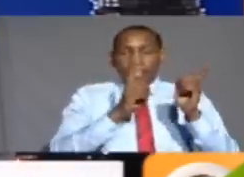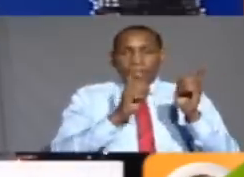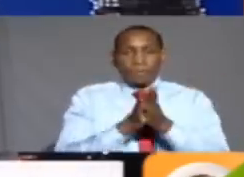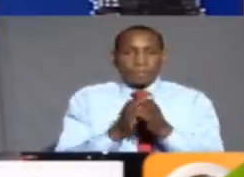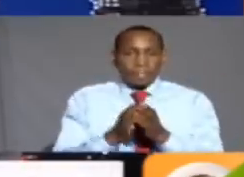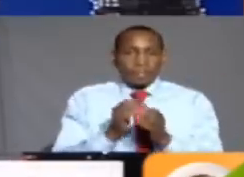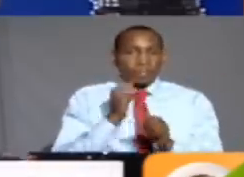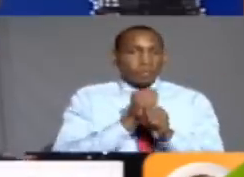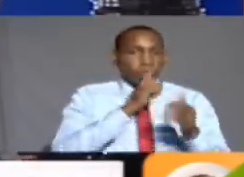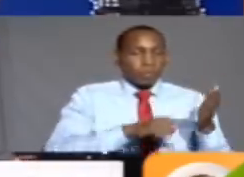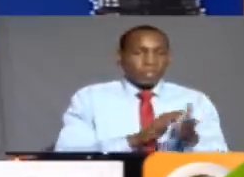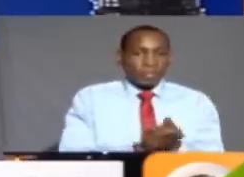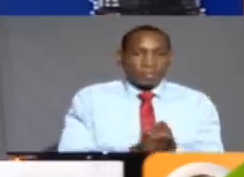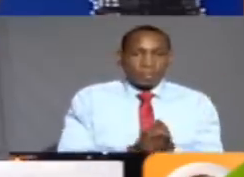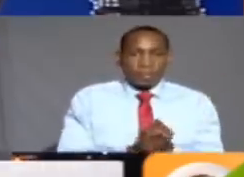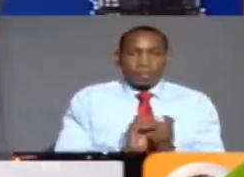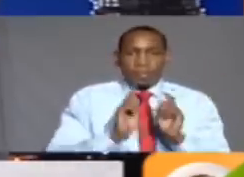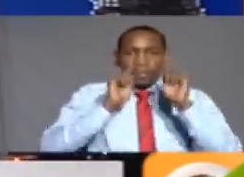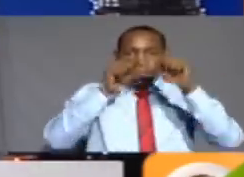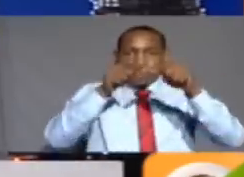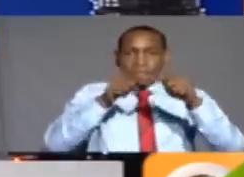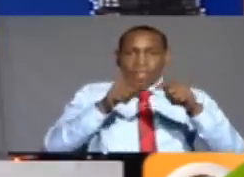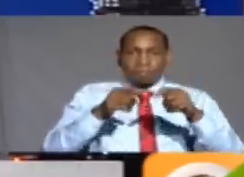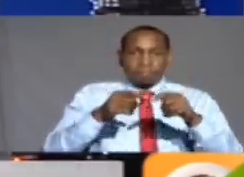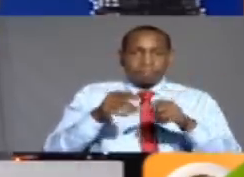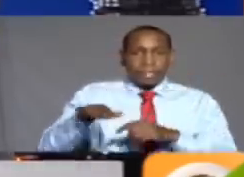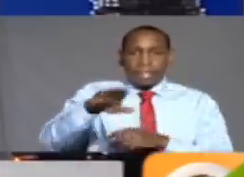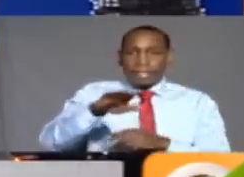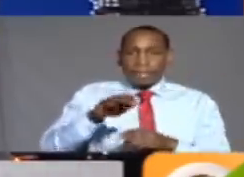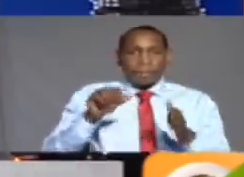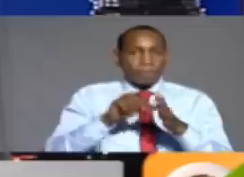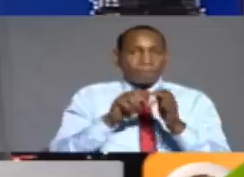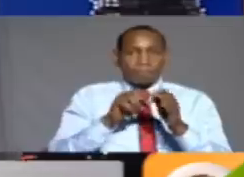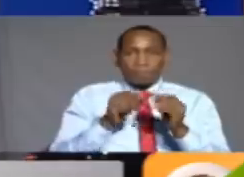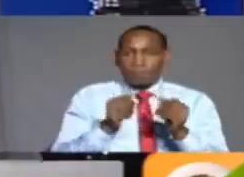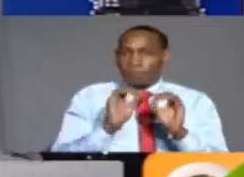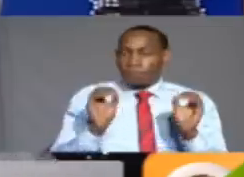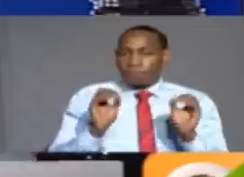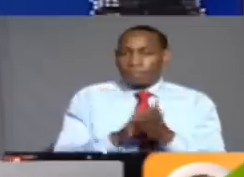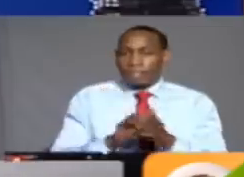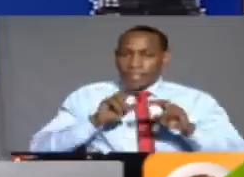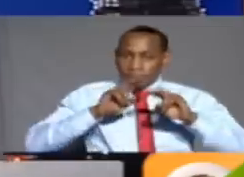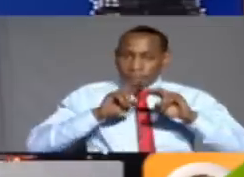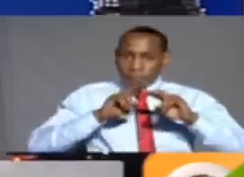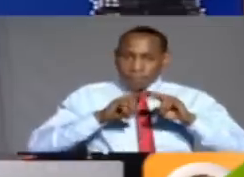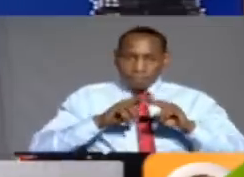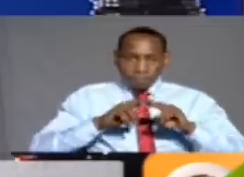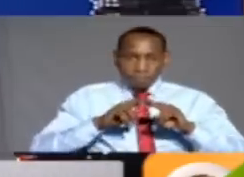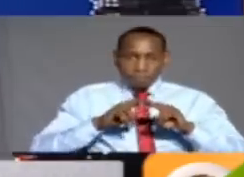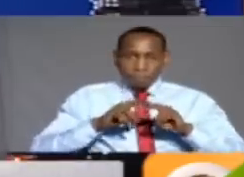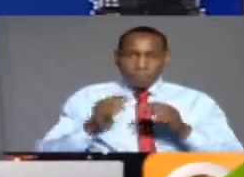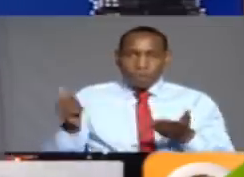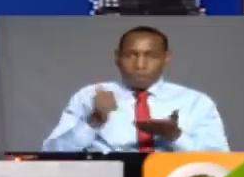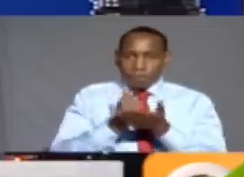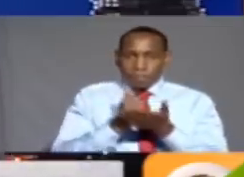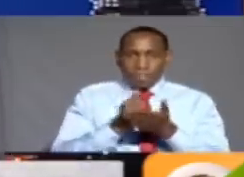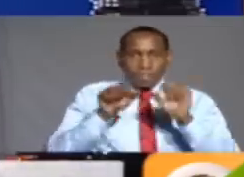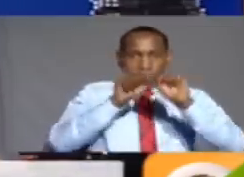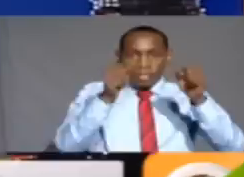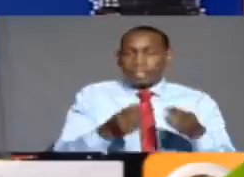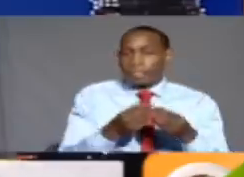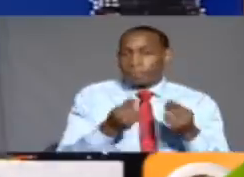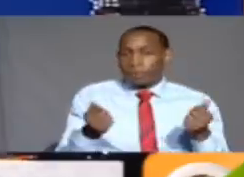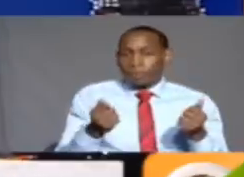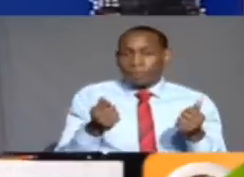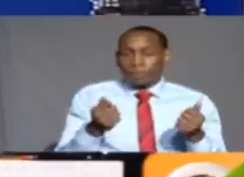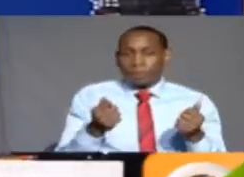If I was tanga-tanga, what would I do? Going to the ground is not going to solve this problem. I would sit in office and croak the system, because the system is croaked. Mm-hmm.